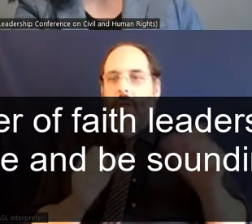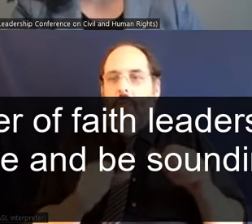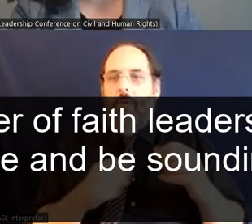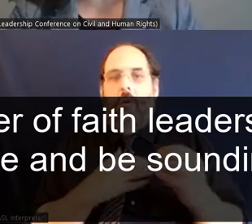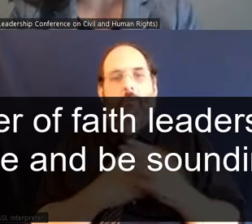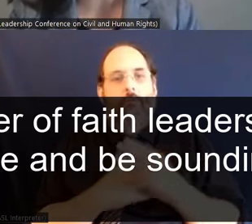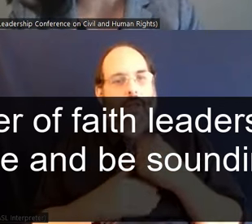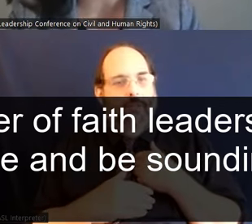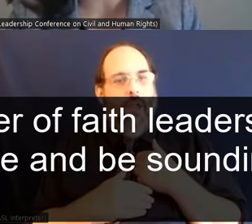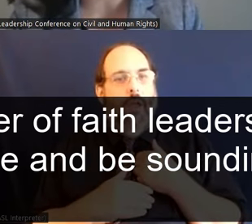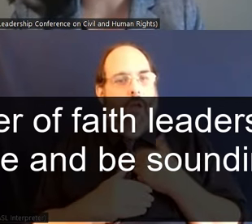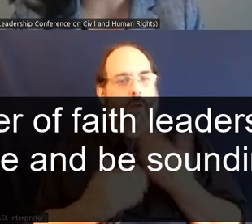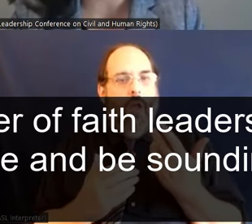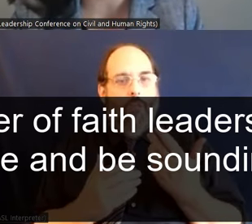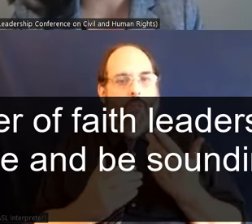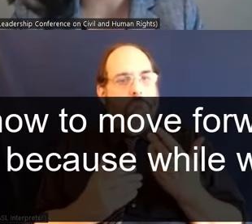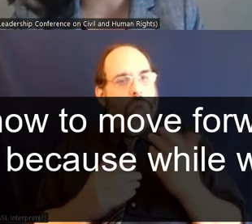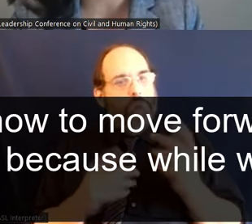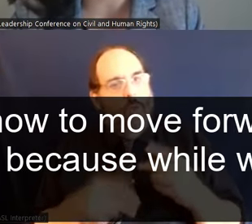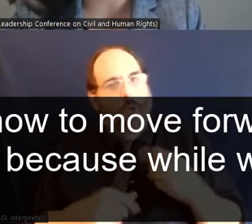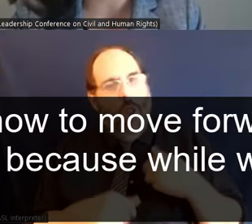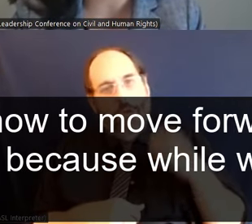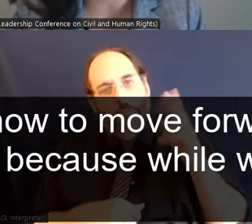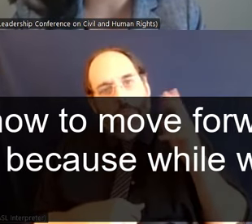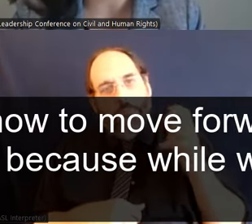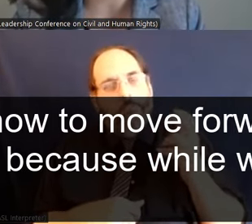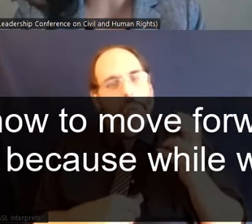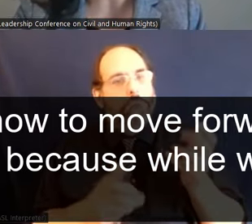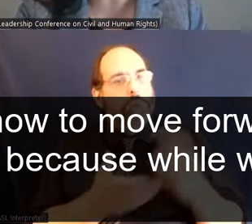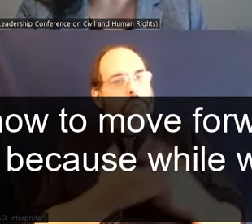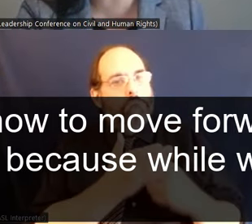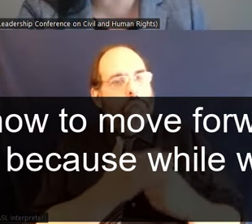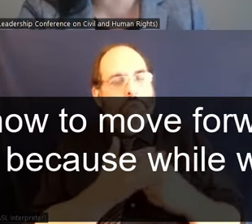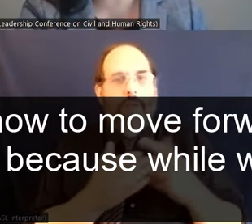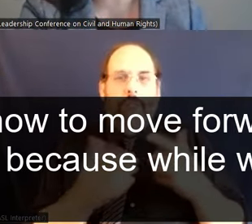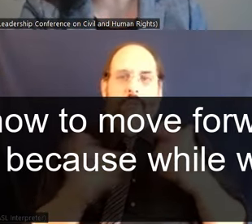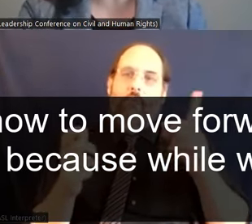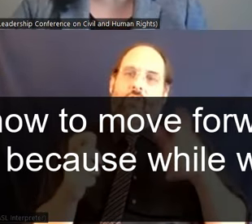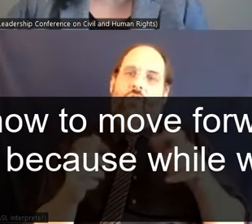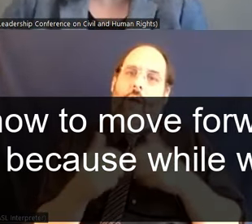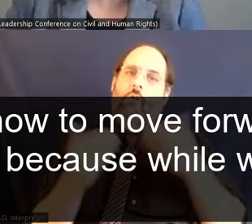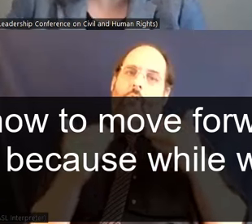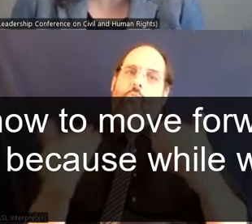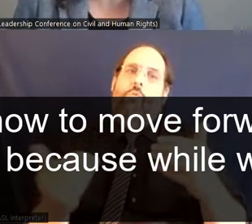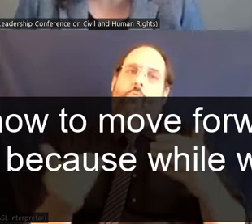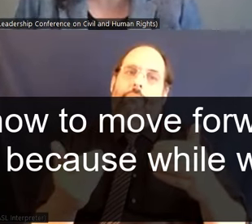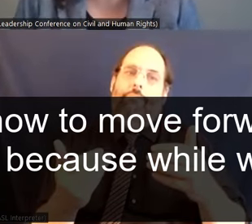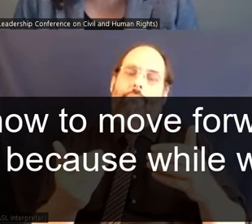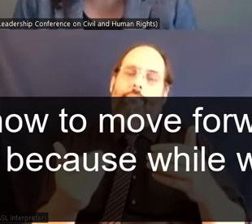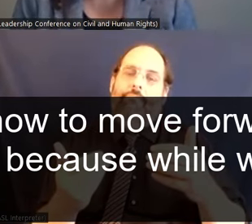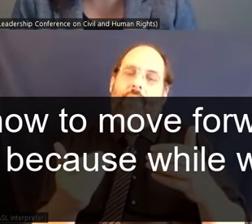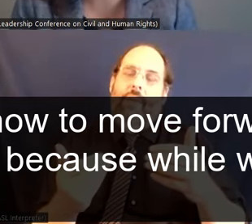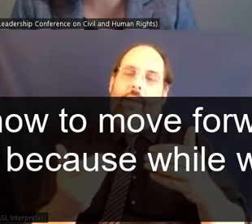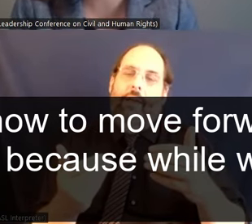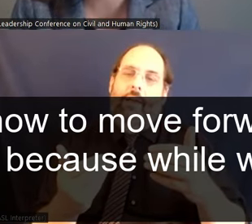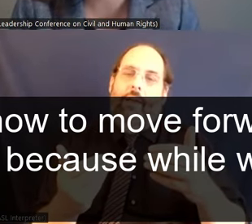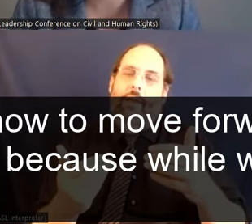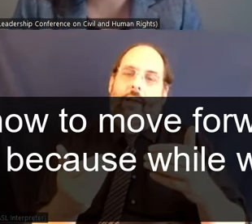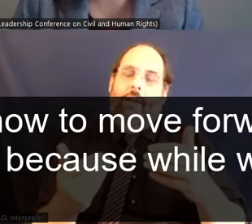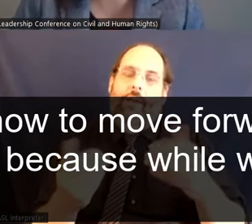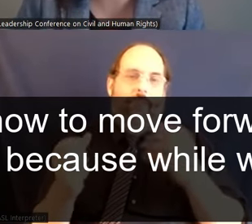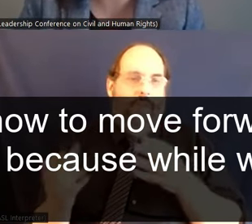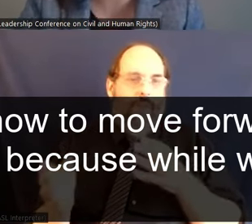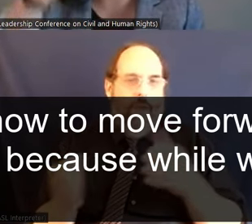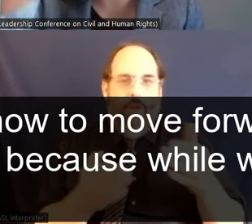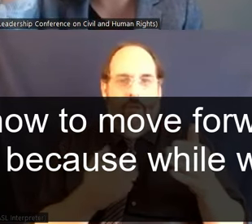advise and be sounding boards on that ultimate question of how to move forward. And it's in so many areas,